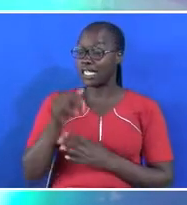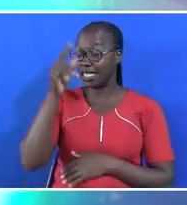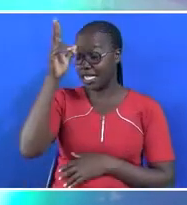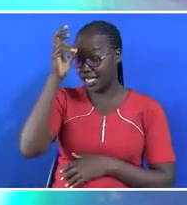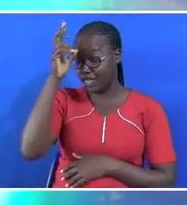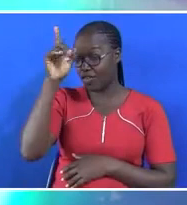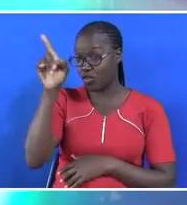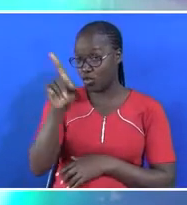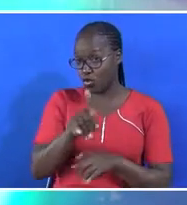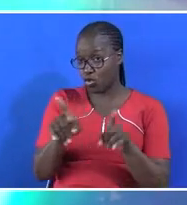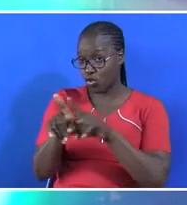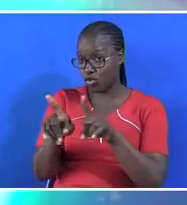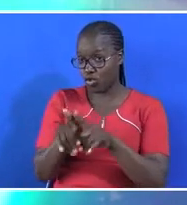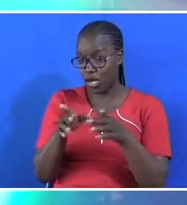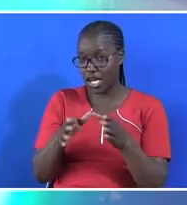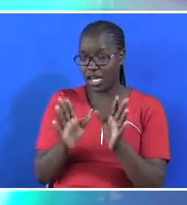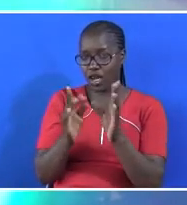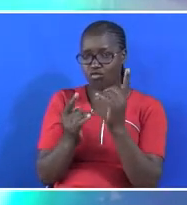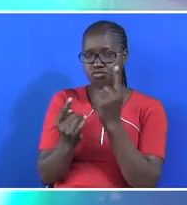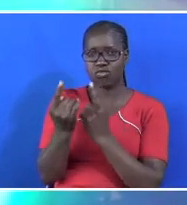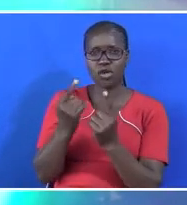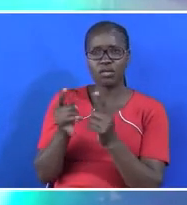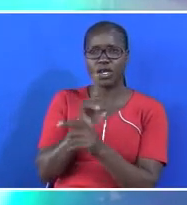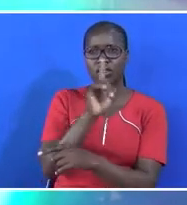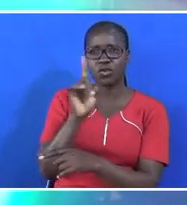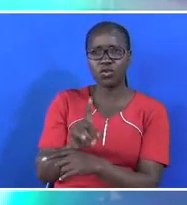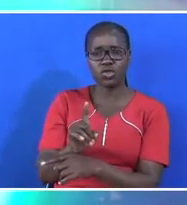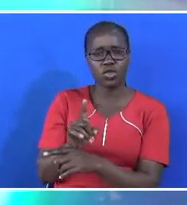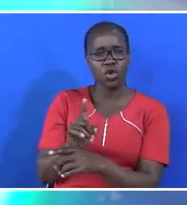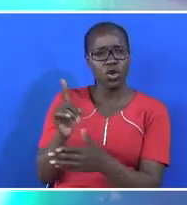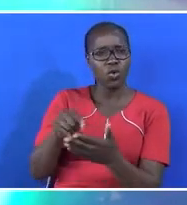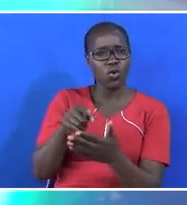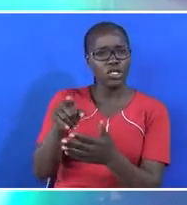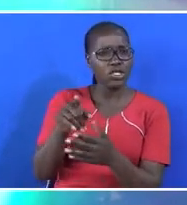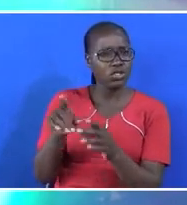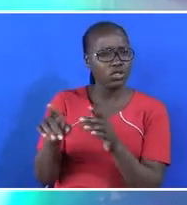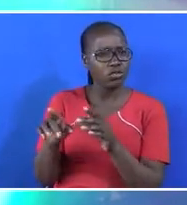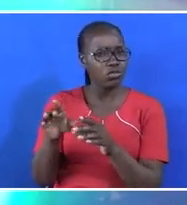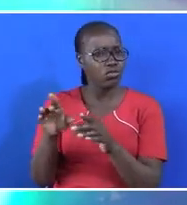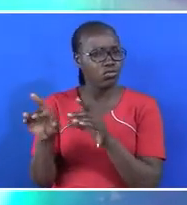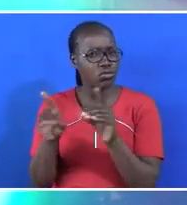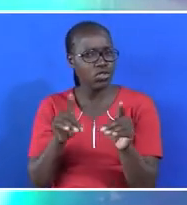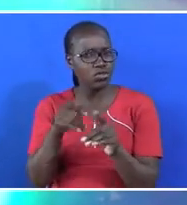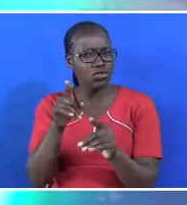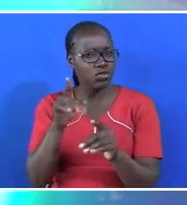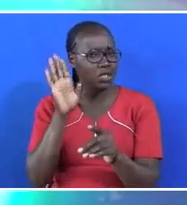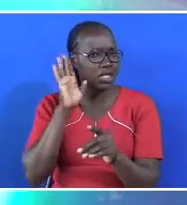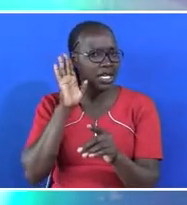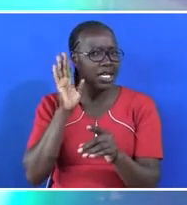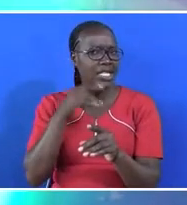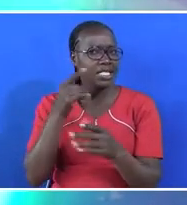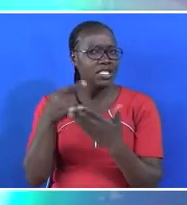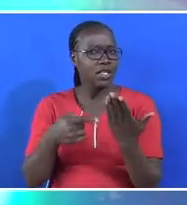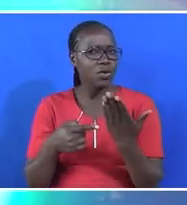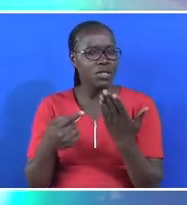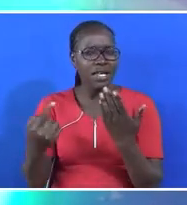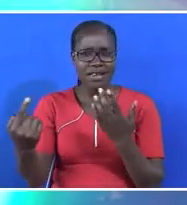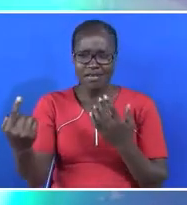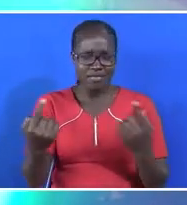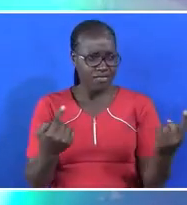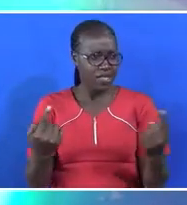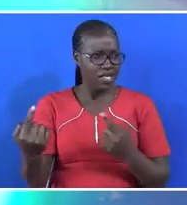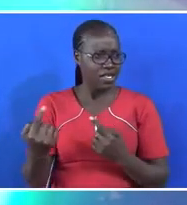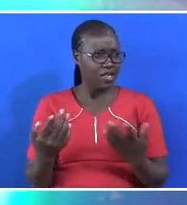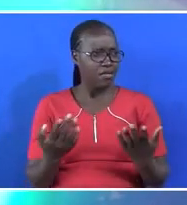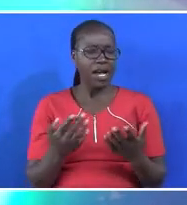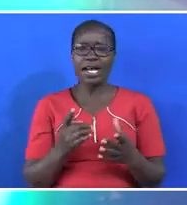also allows to come your way. The question is this, what did you hear? What did they say? When they came to visit you the last